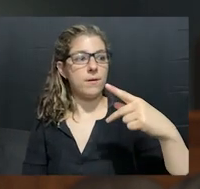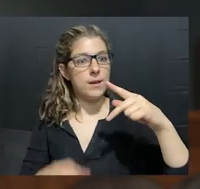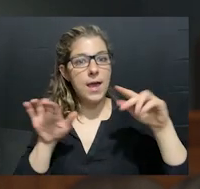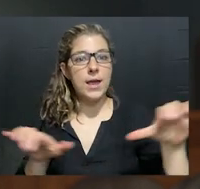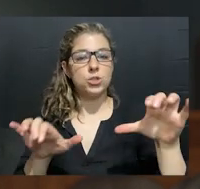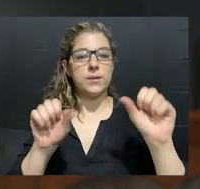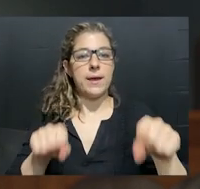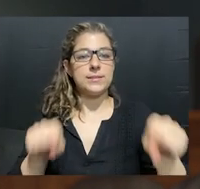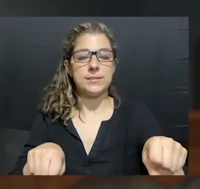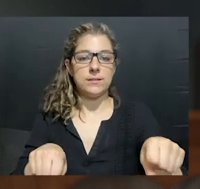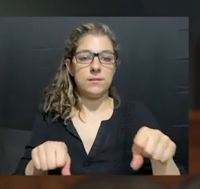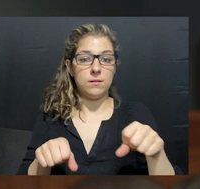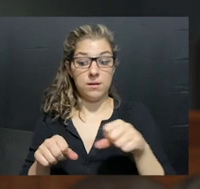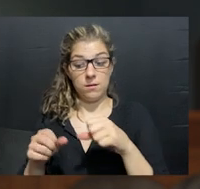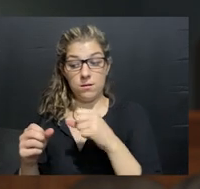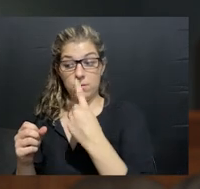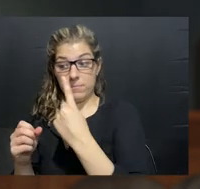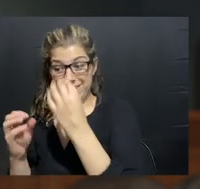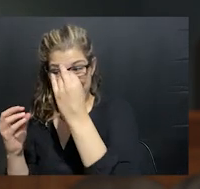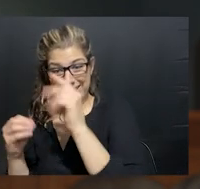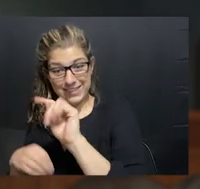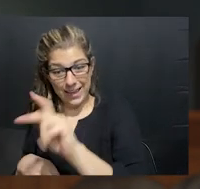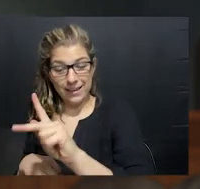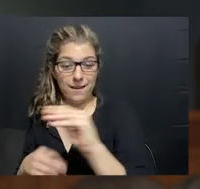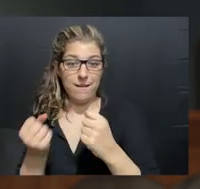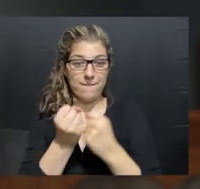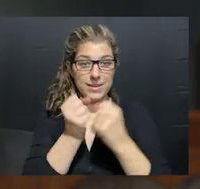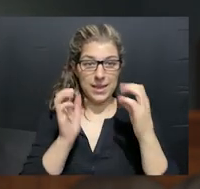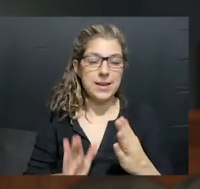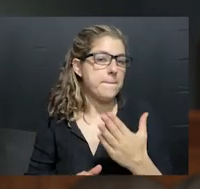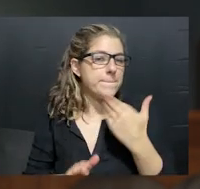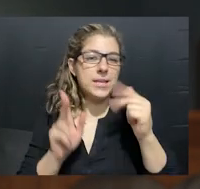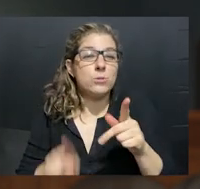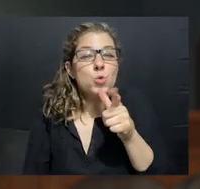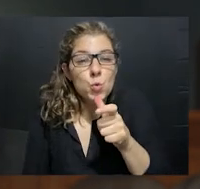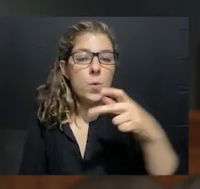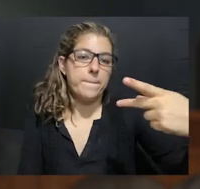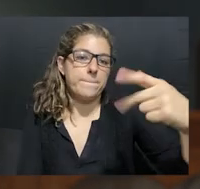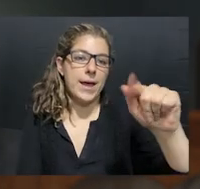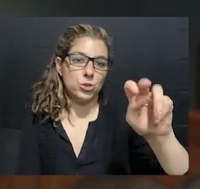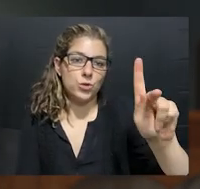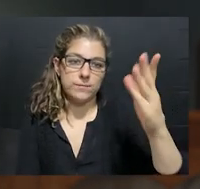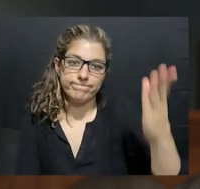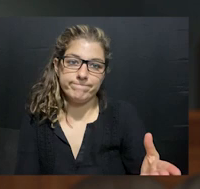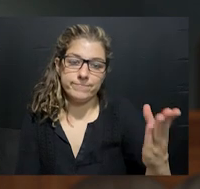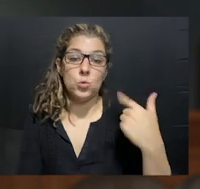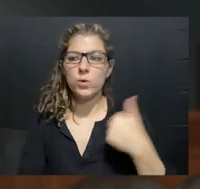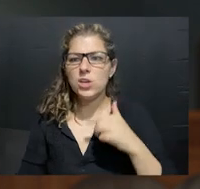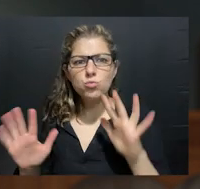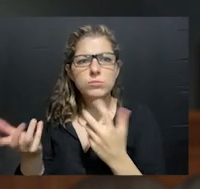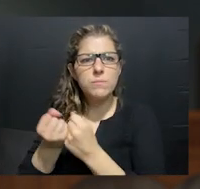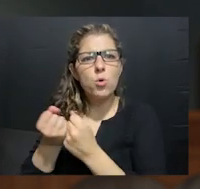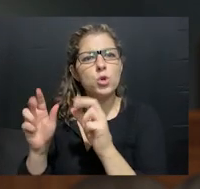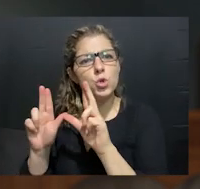Action's capacity, both as a think tank and as an advocate, than Patrick. We need to lift up our unions,